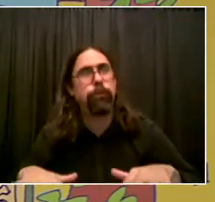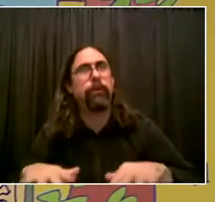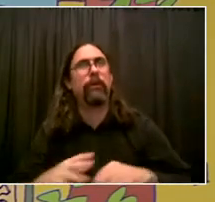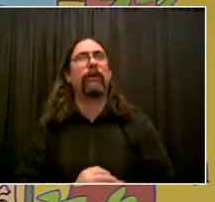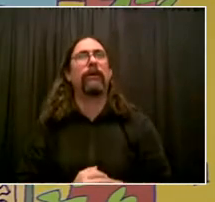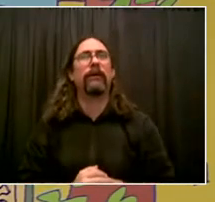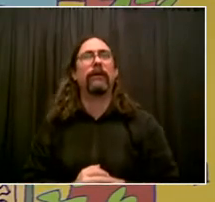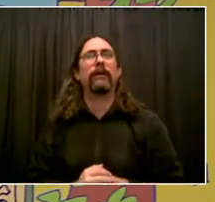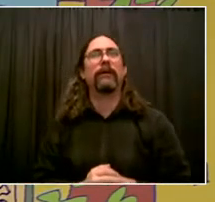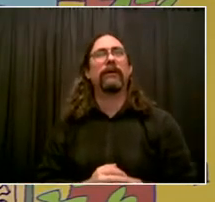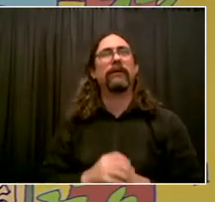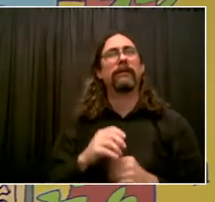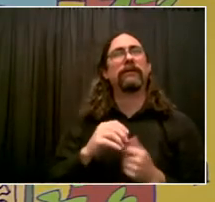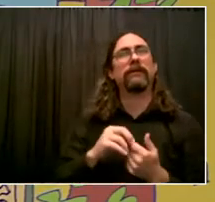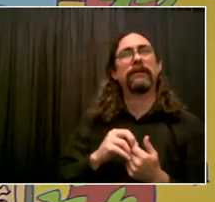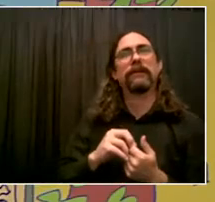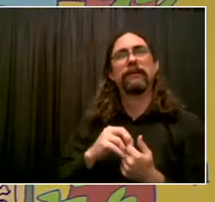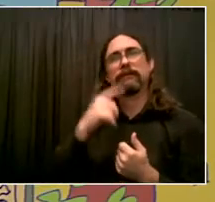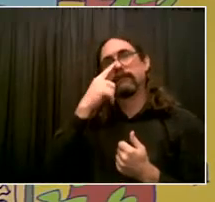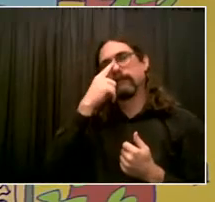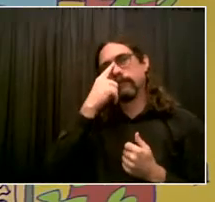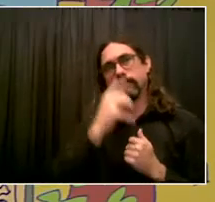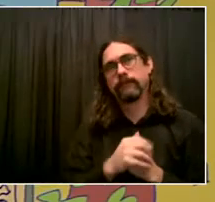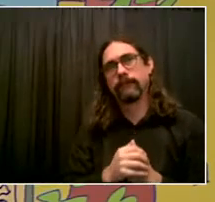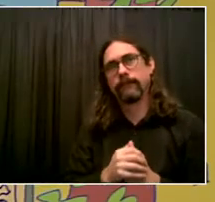so we never have another tragedy like that again.